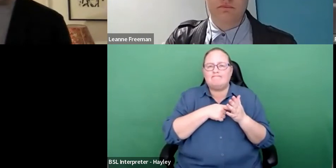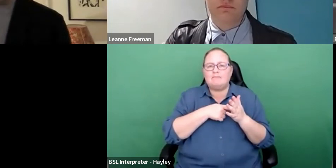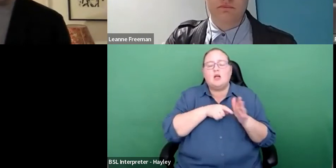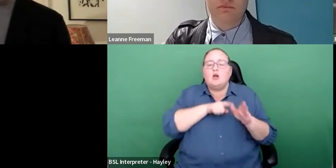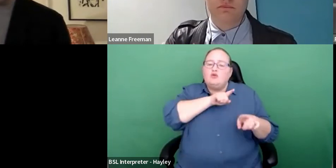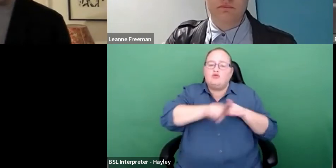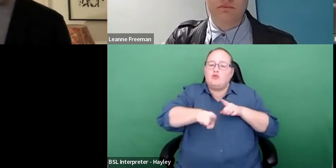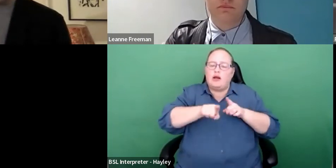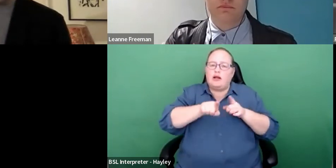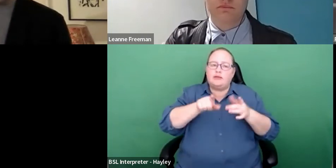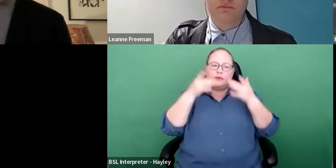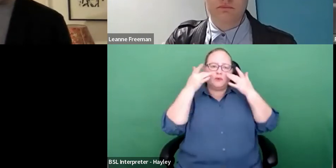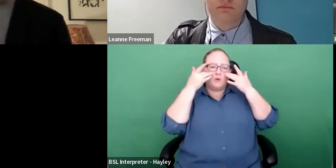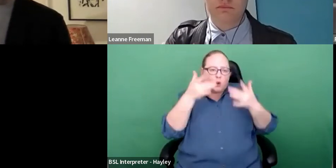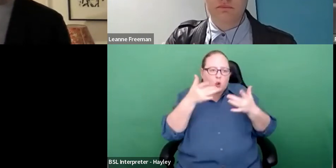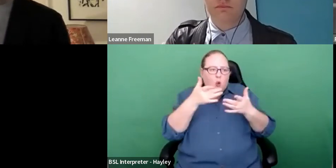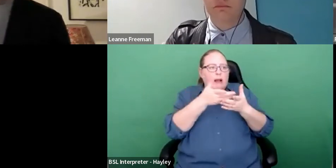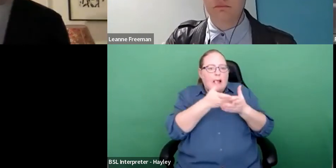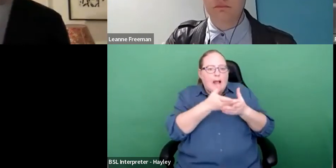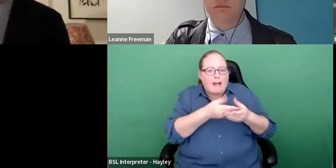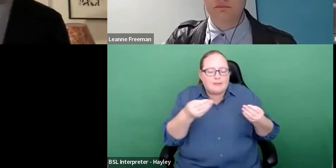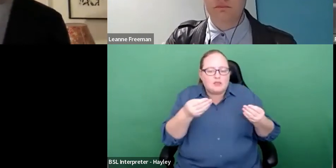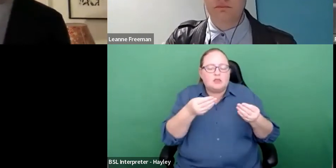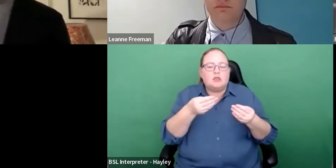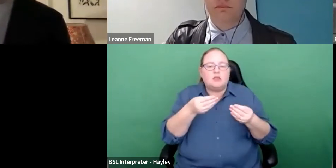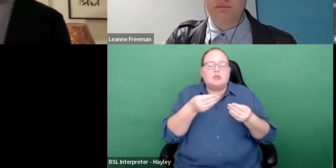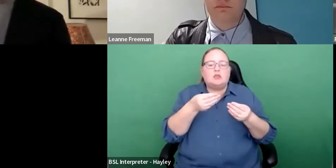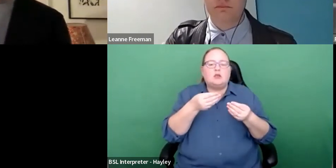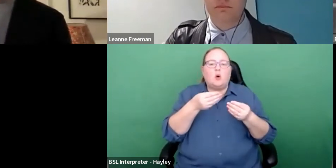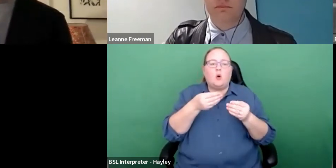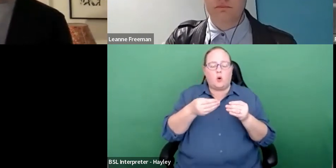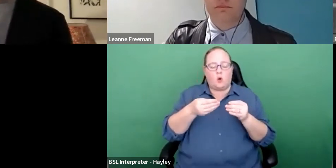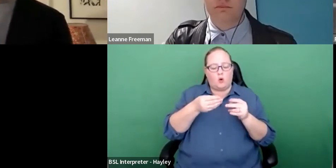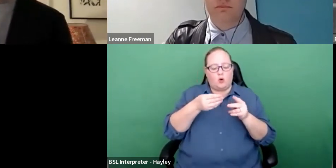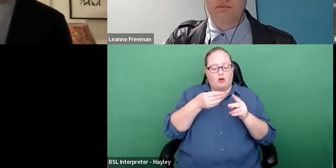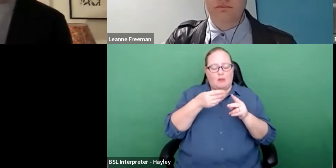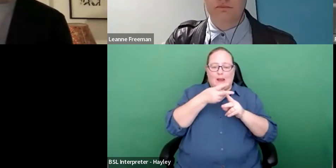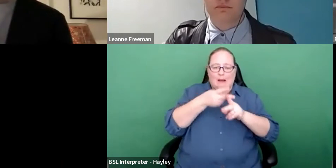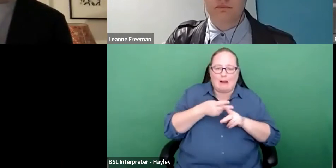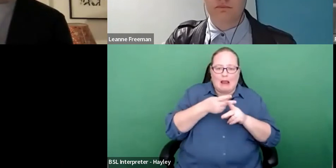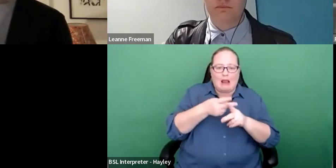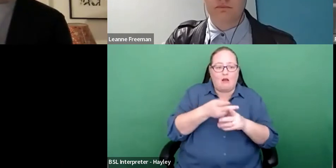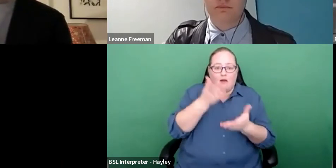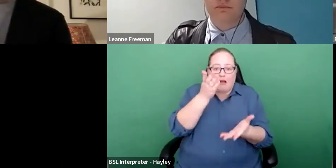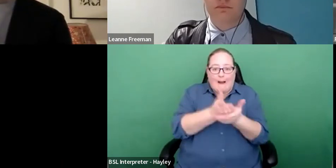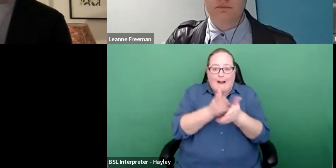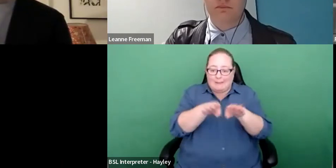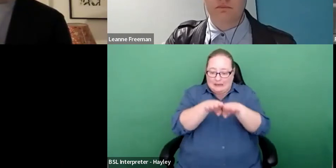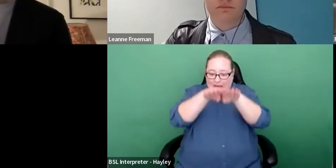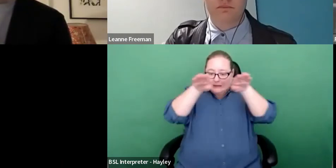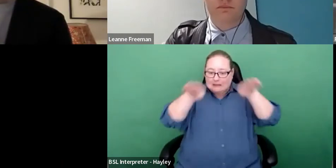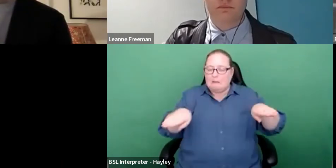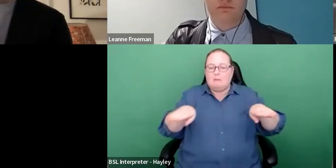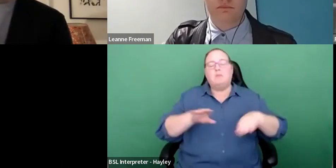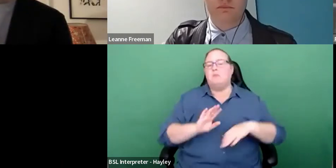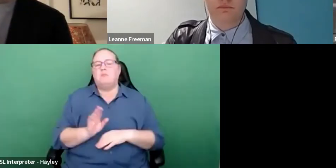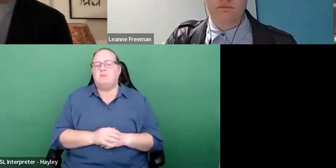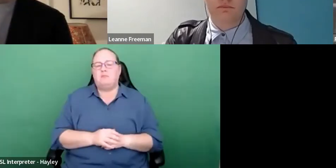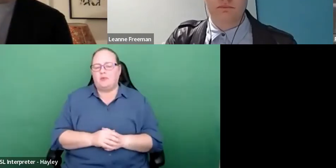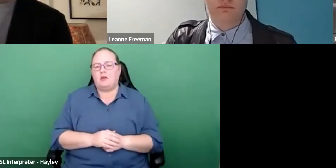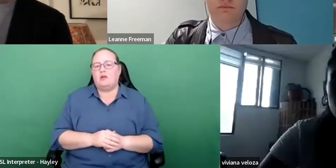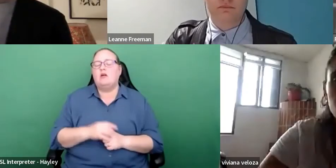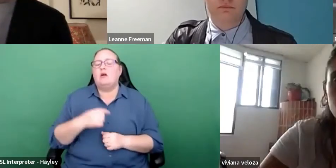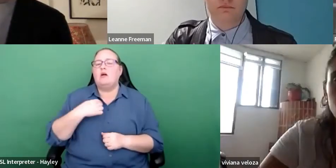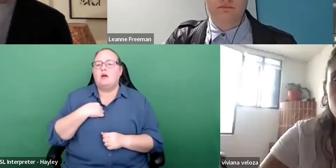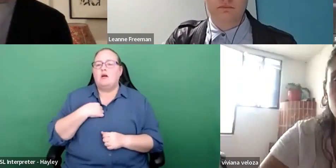of care or alienation is totally shared across the sites. But I think my idea was to kind of challenge